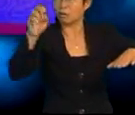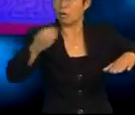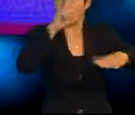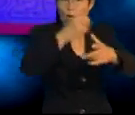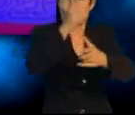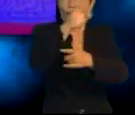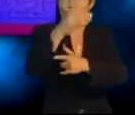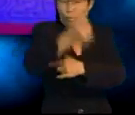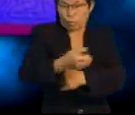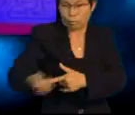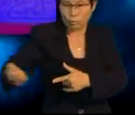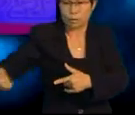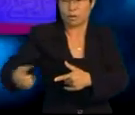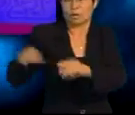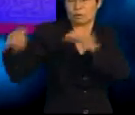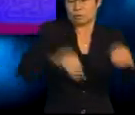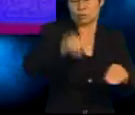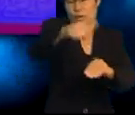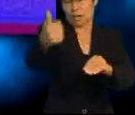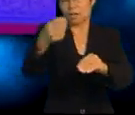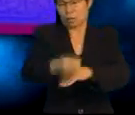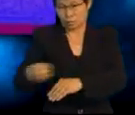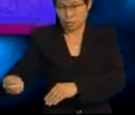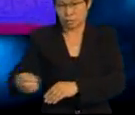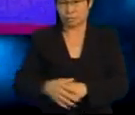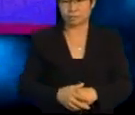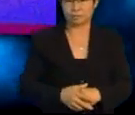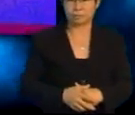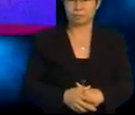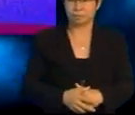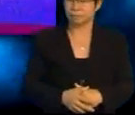object are transferred to the other object.